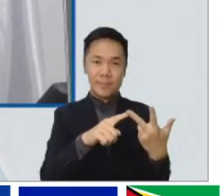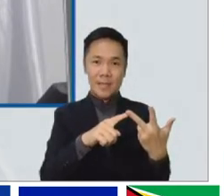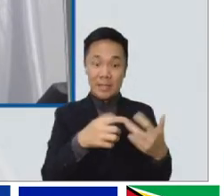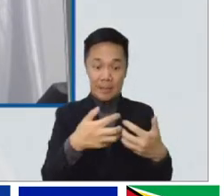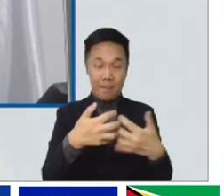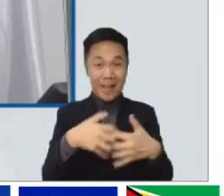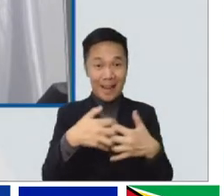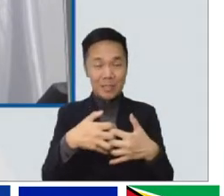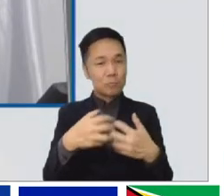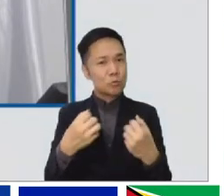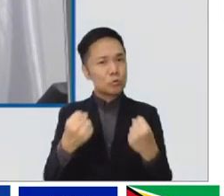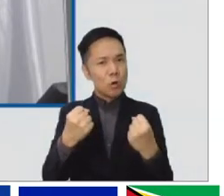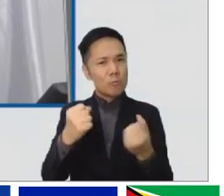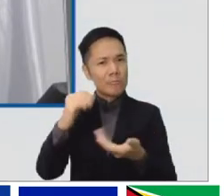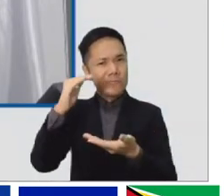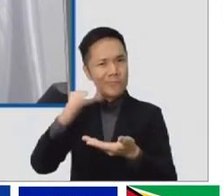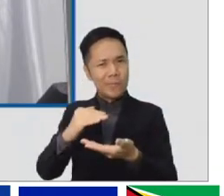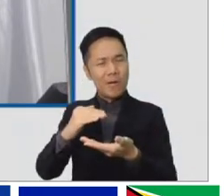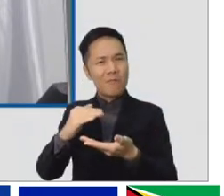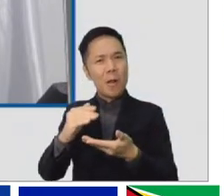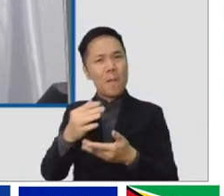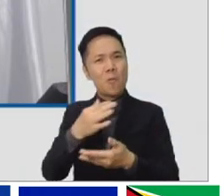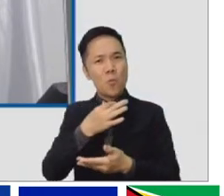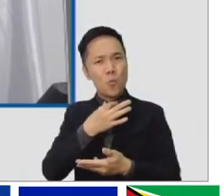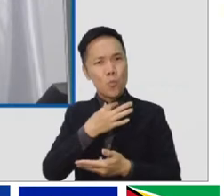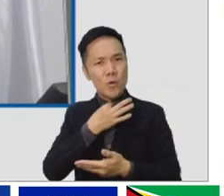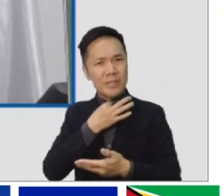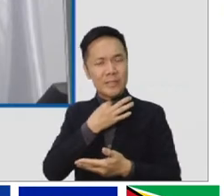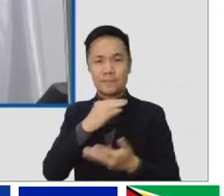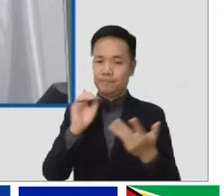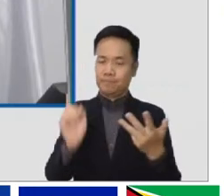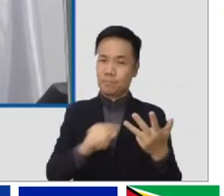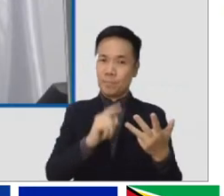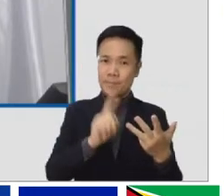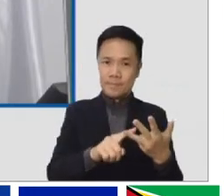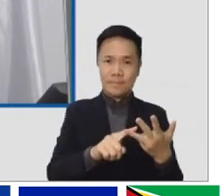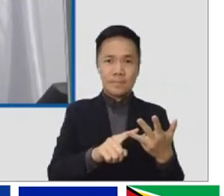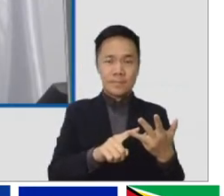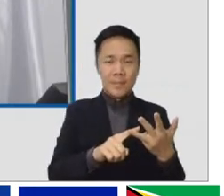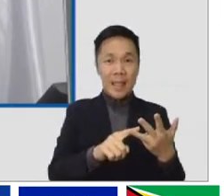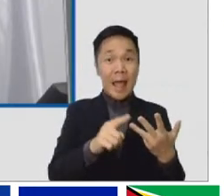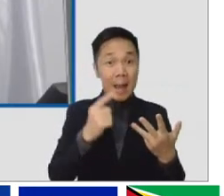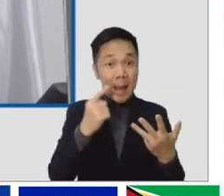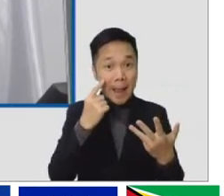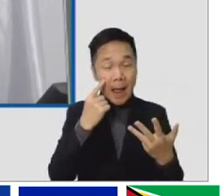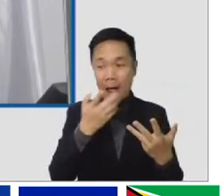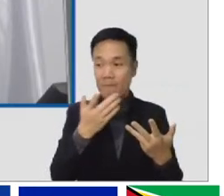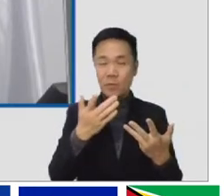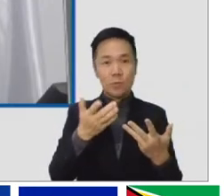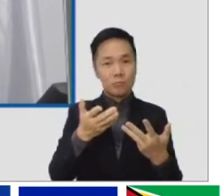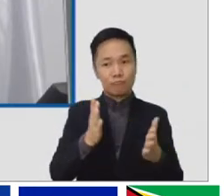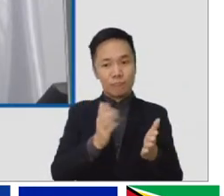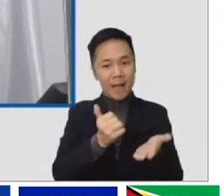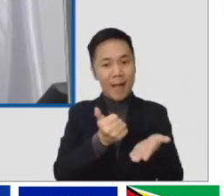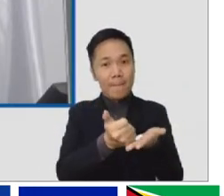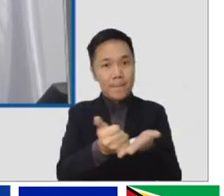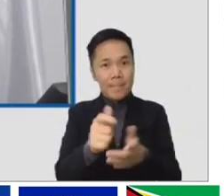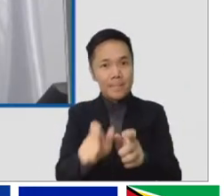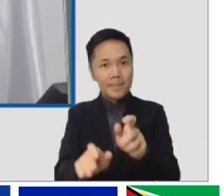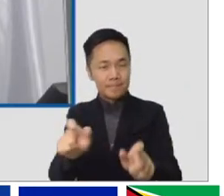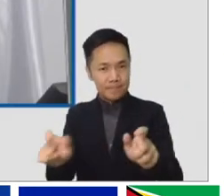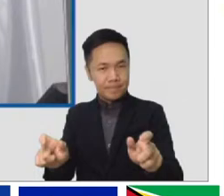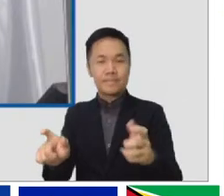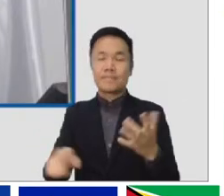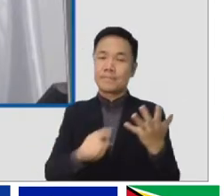mitigation response as well, for us to be able to enable our humanitarian assistance mechanism, which is currently being